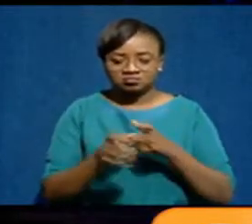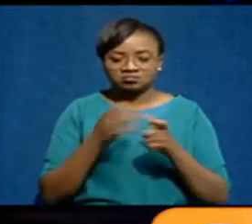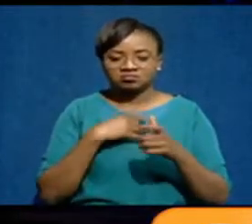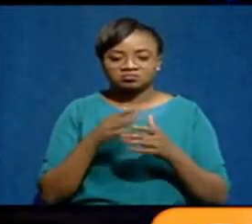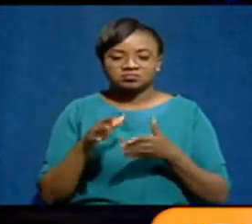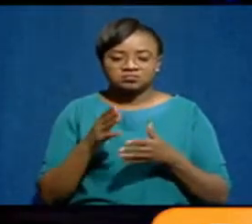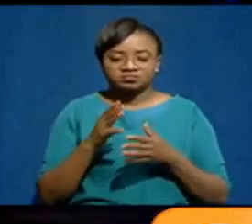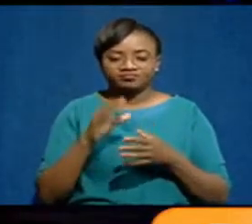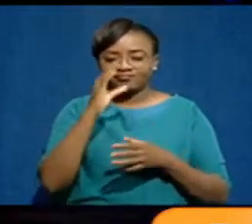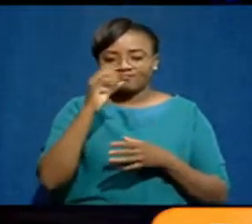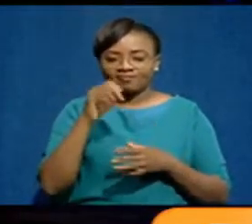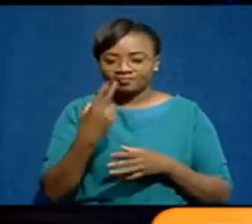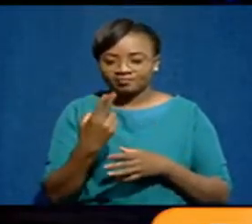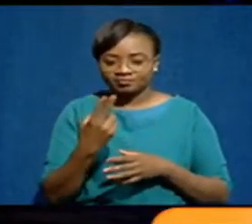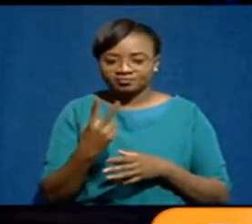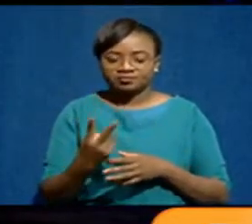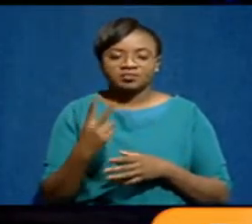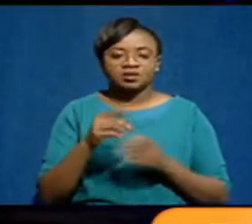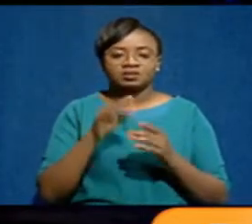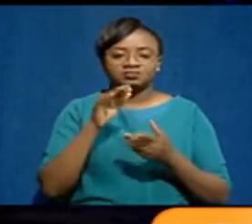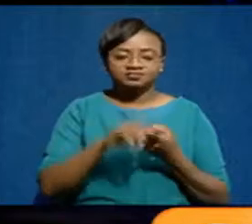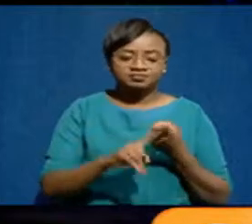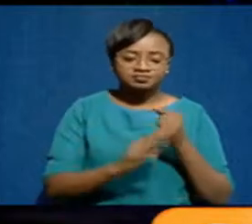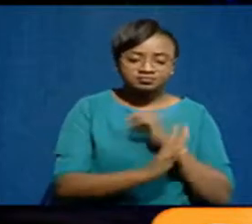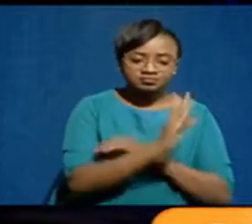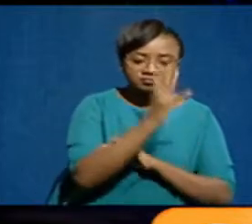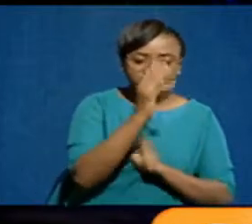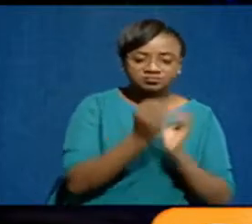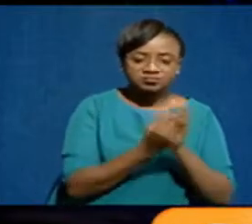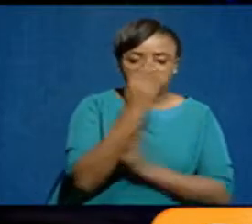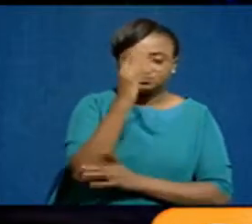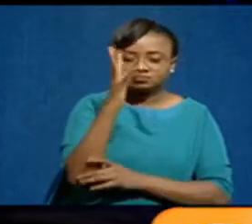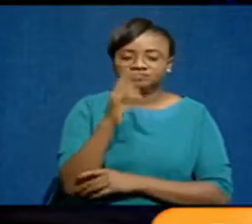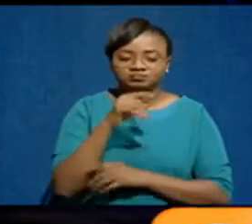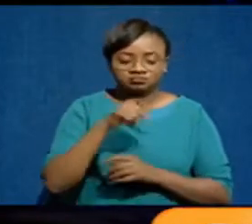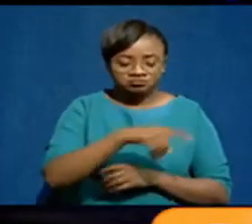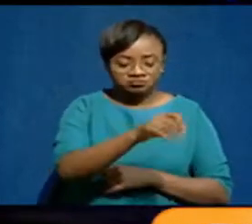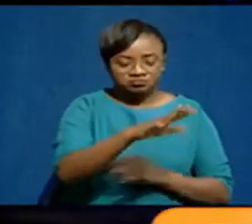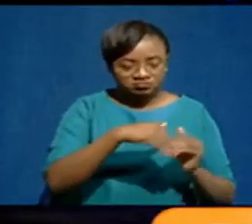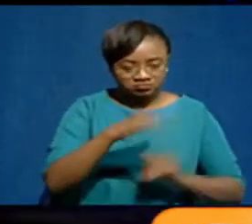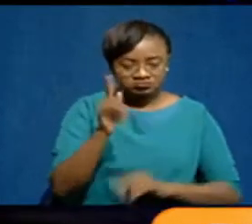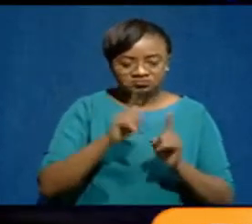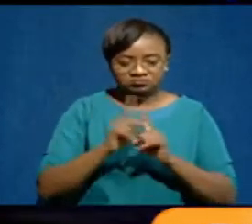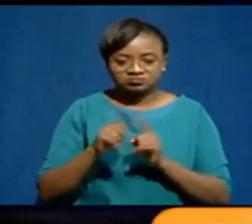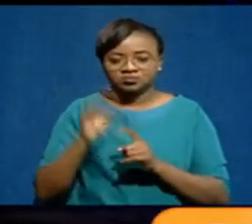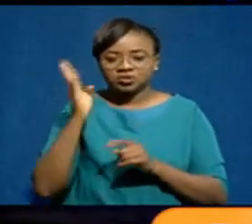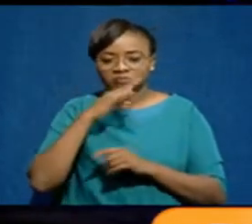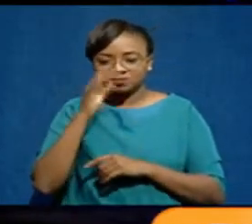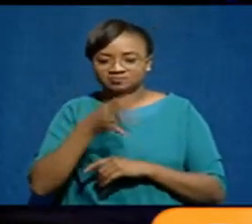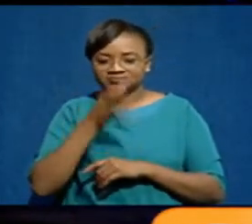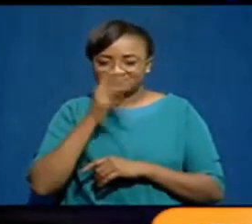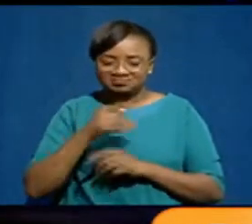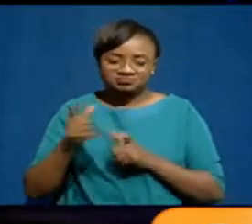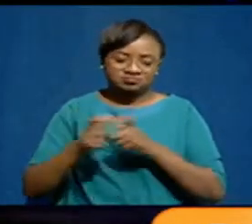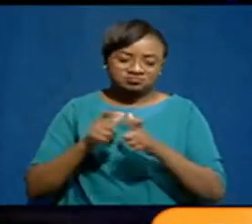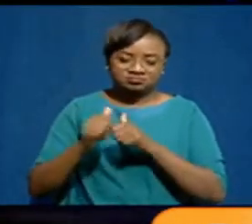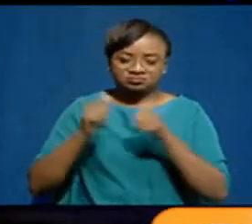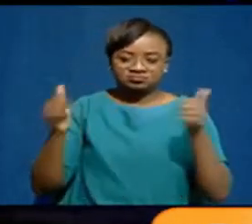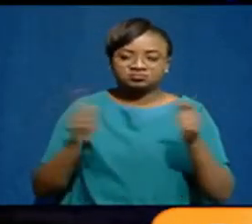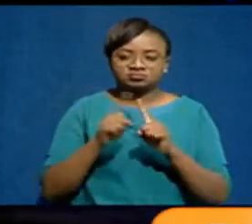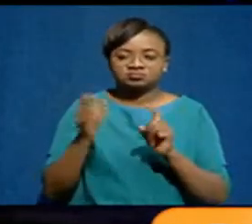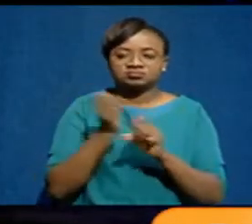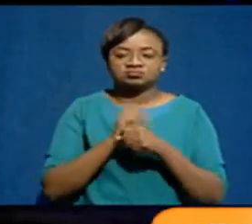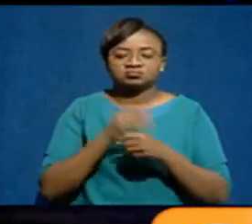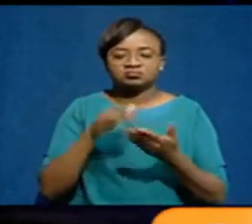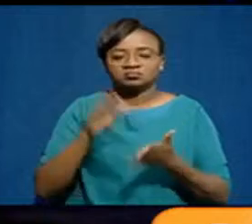pathway. These include planting more trees and sustainable waste management systems. These measures have now encouraged more entrepreneurs to venture